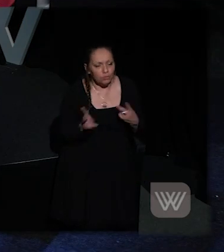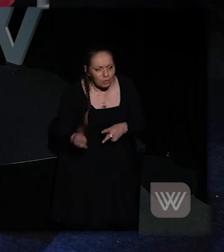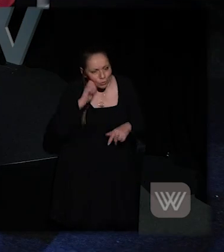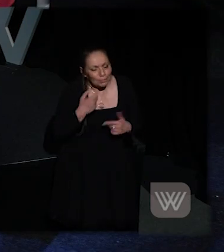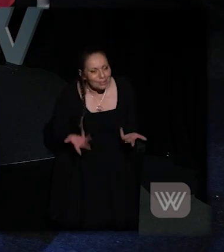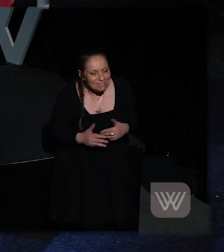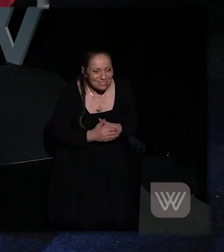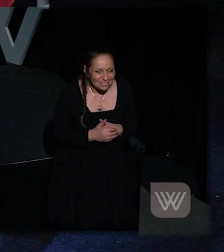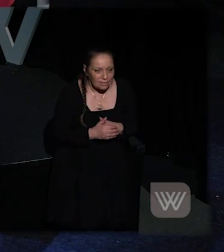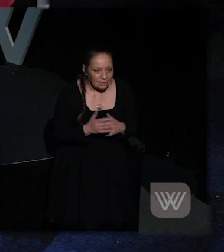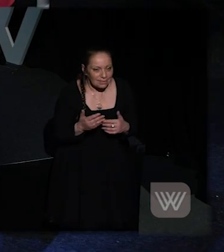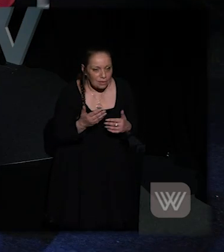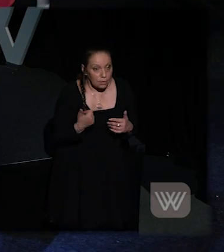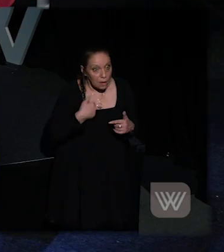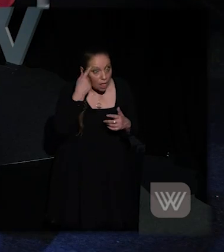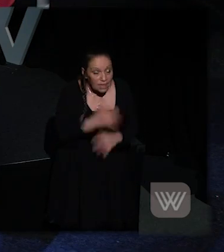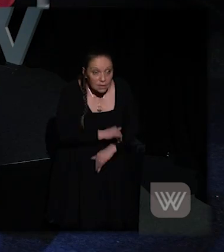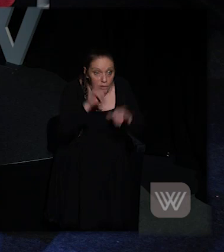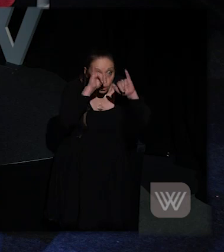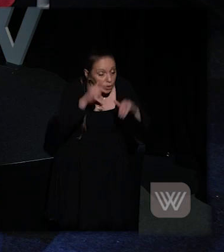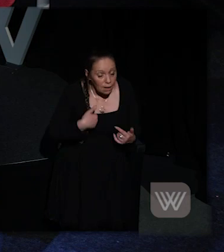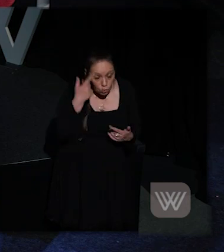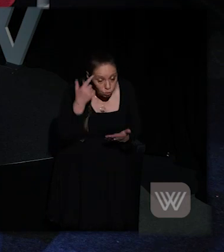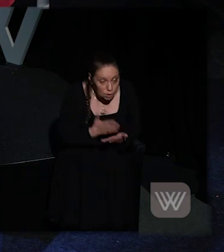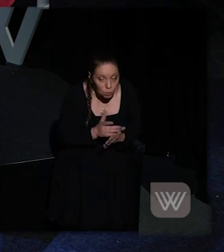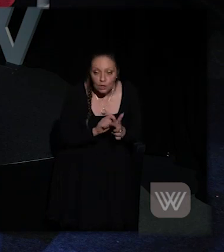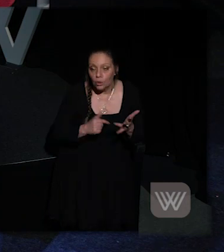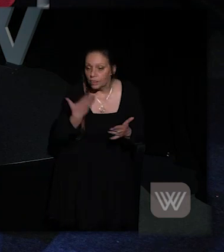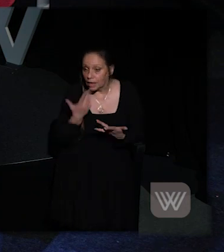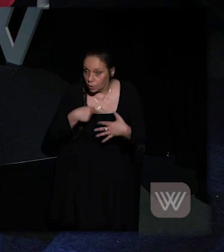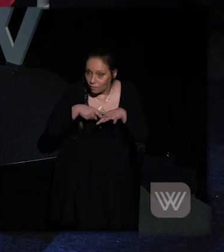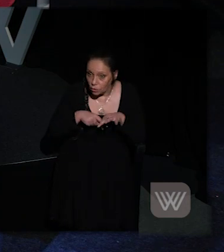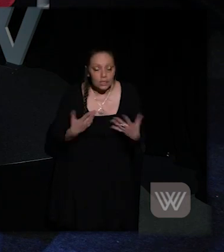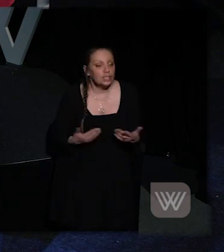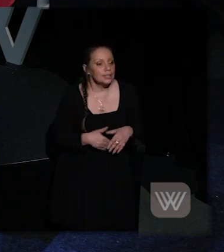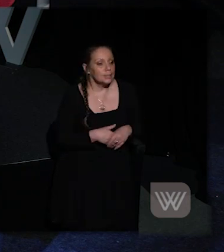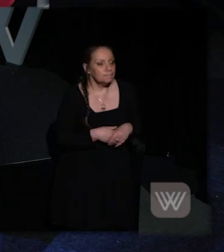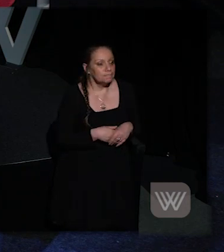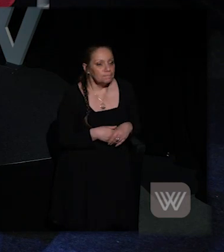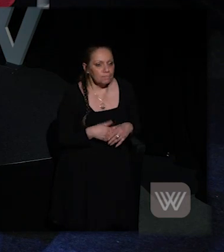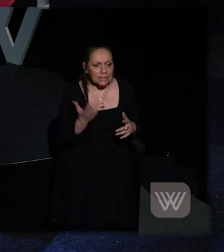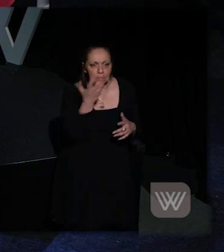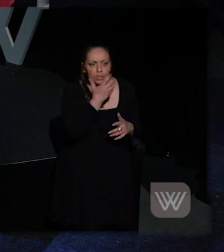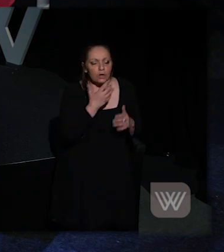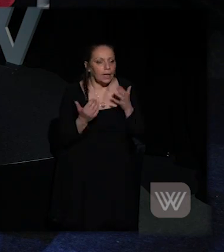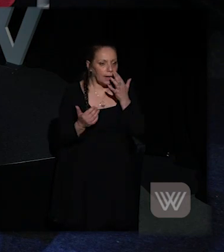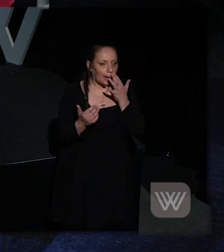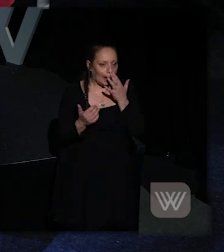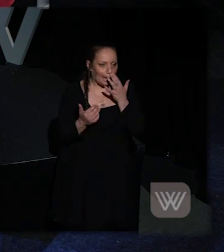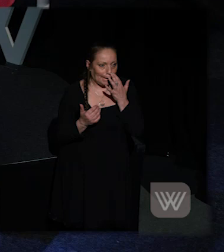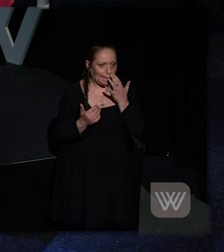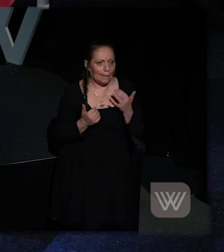but I think it's urgent. I really do. Yeah, thank you for your question. I'm sorry, I'm going to go over